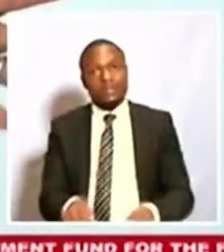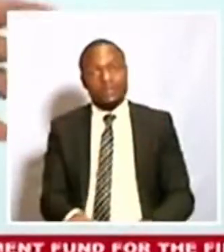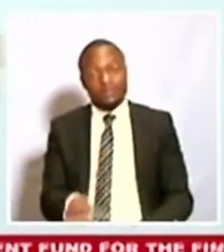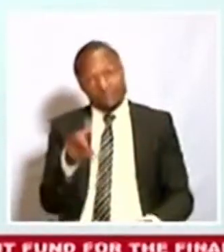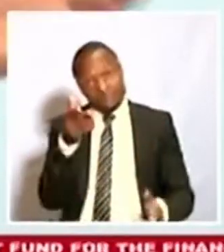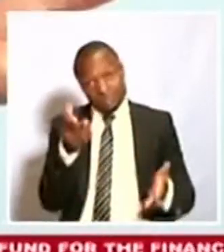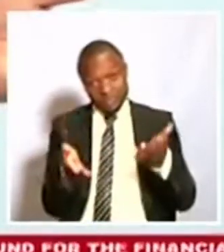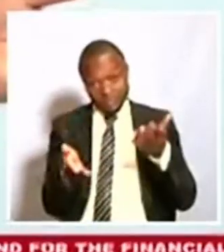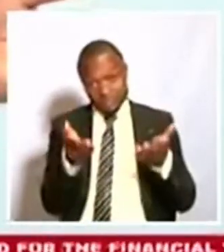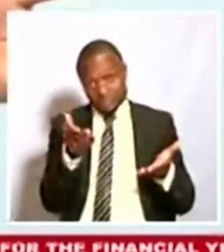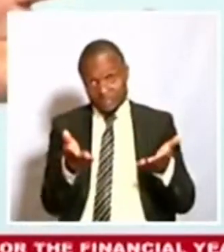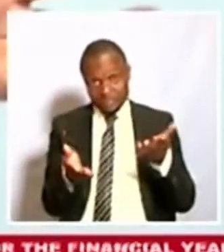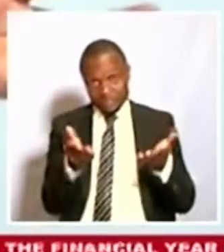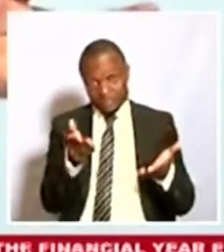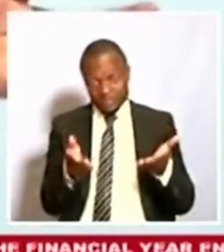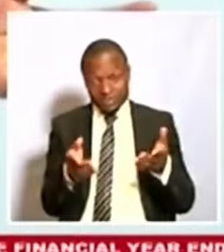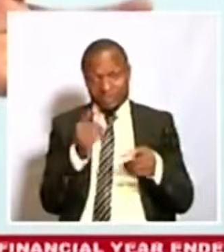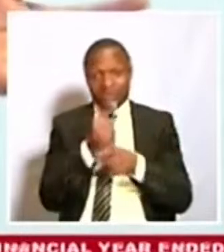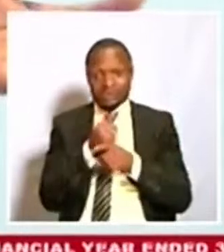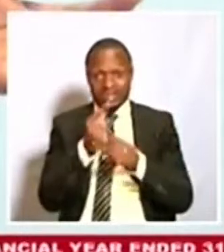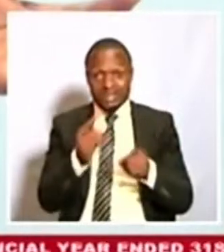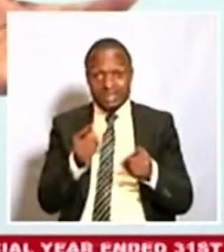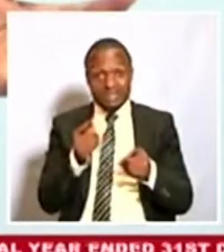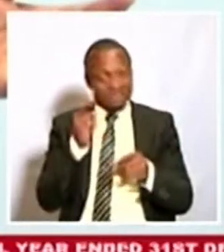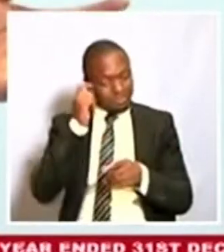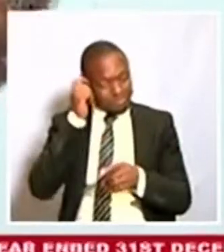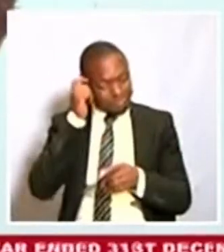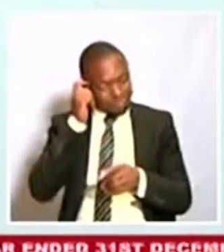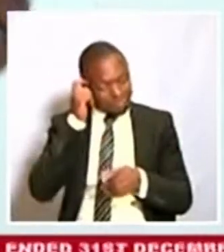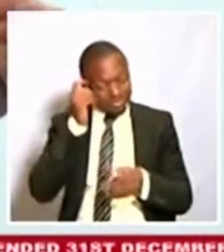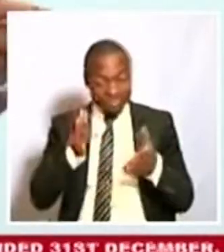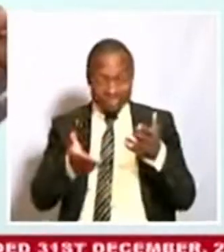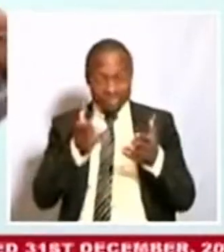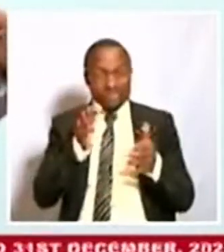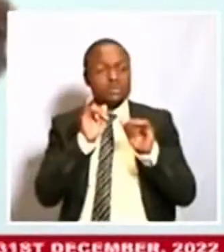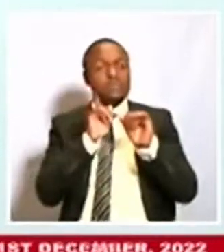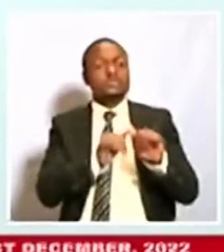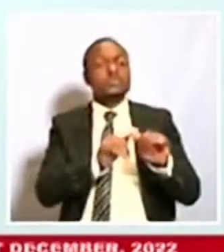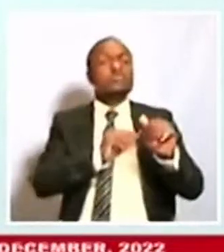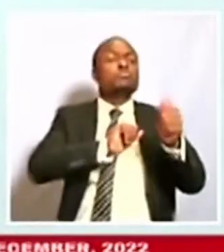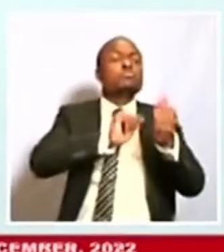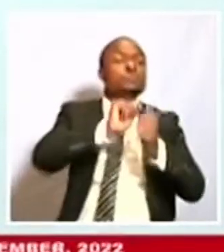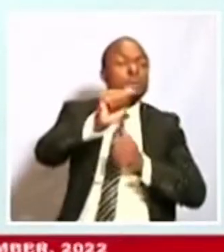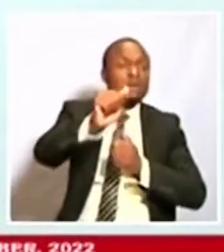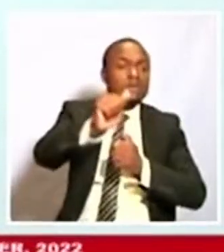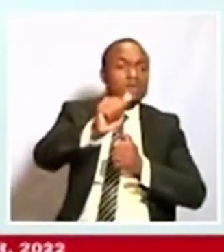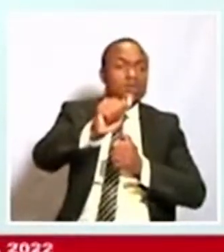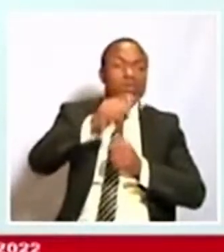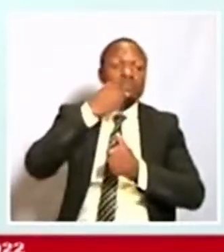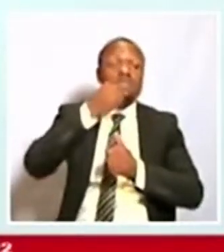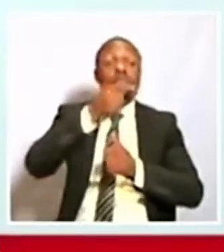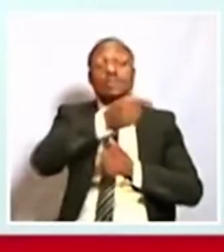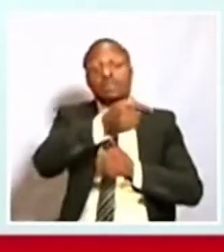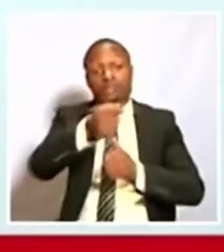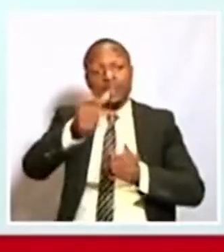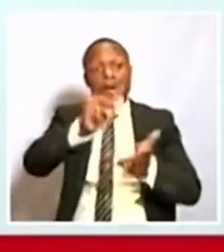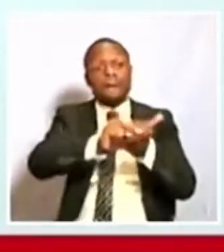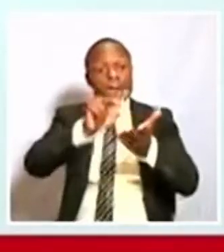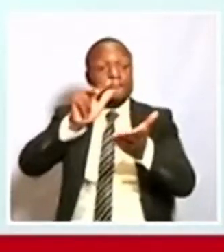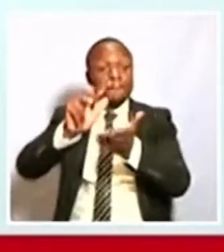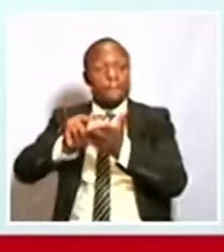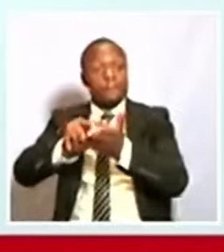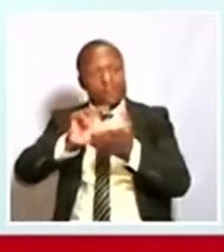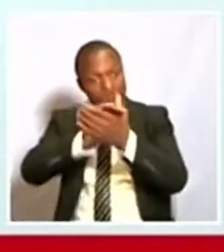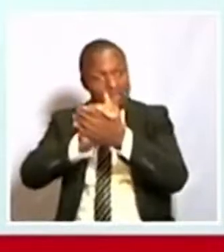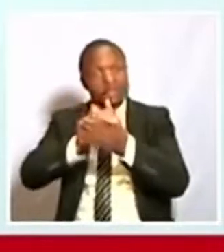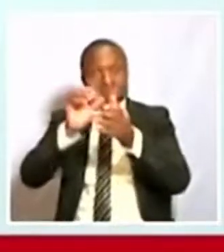maybe, I'm just trying to think around. Maybe he stays very far. Then he says, all those approved cooperatives, let me